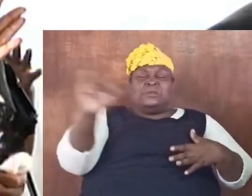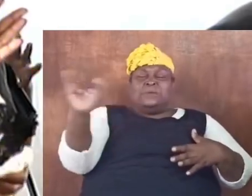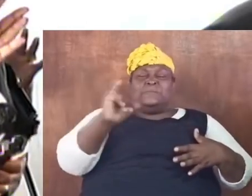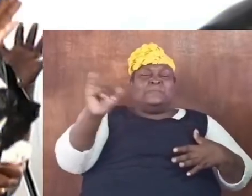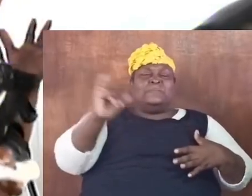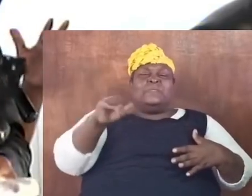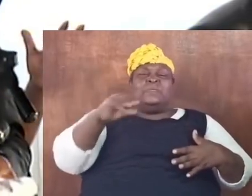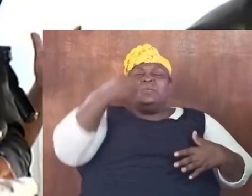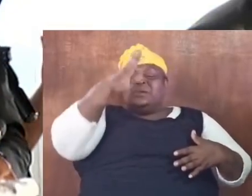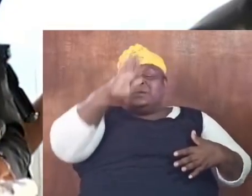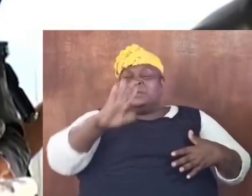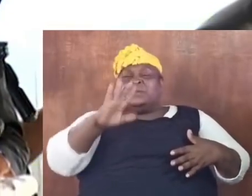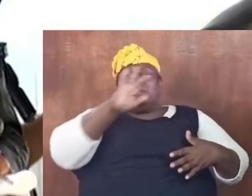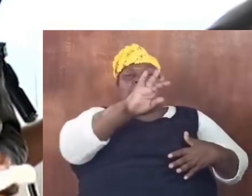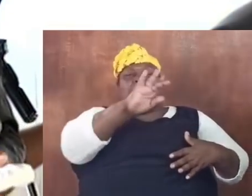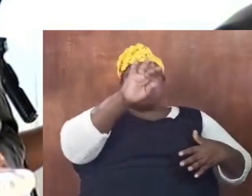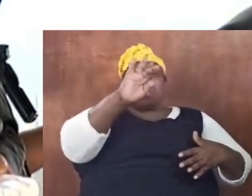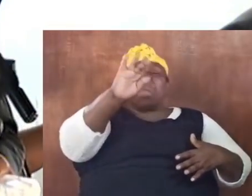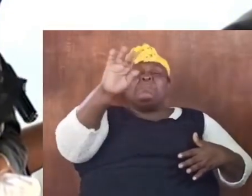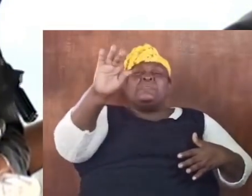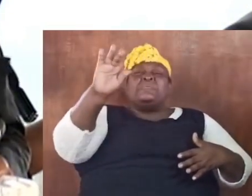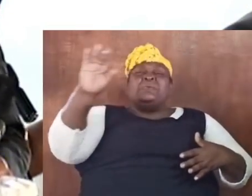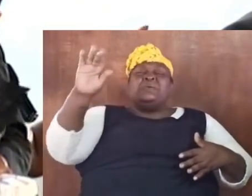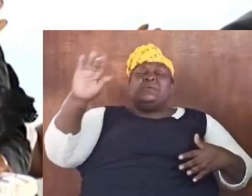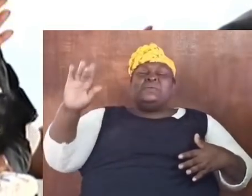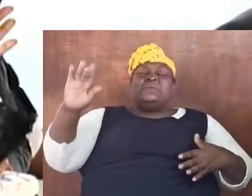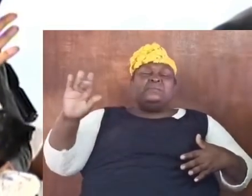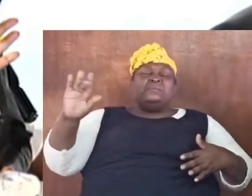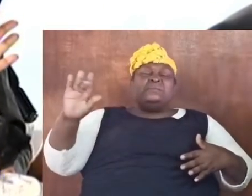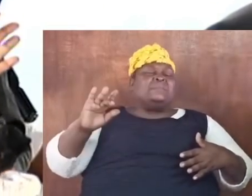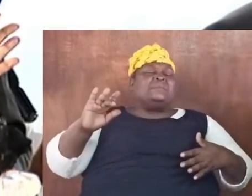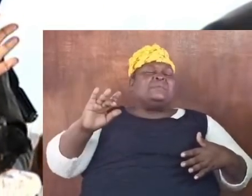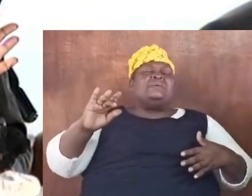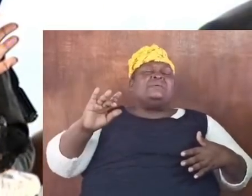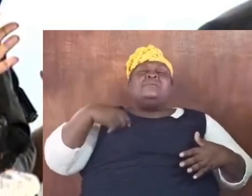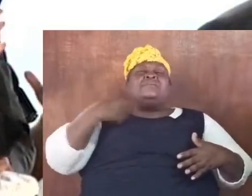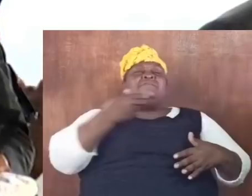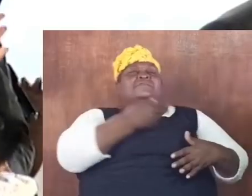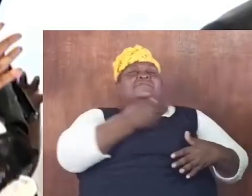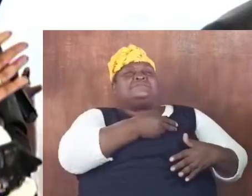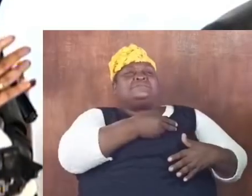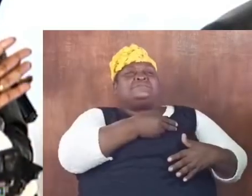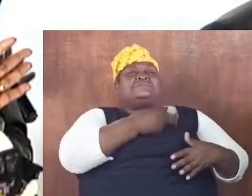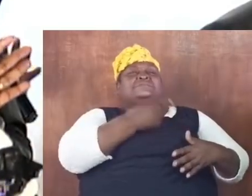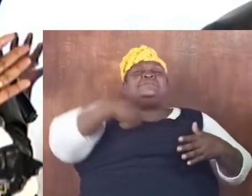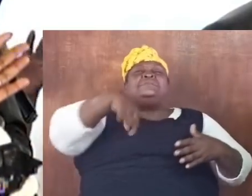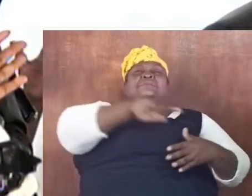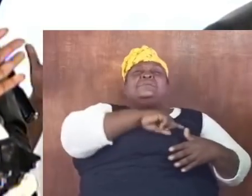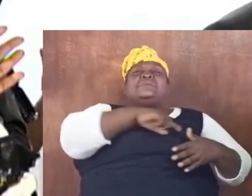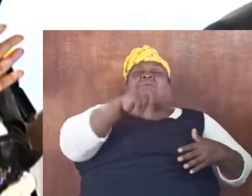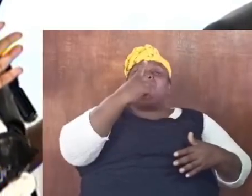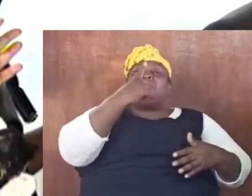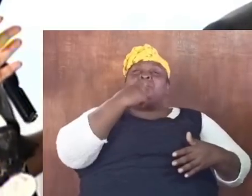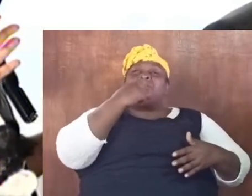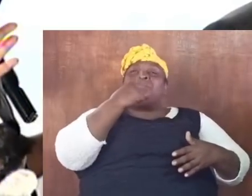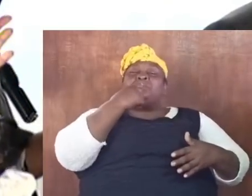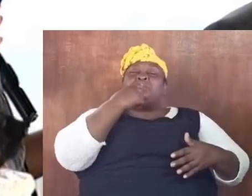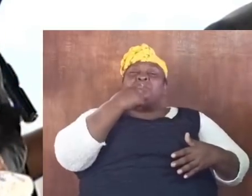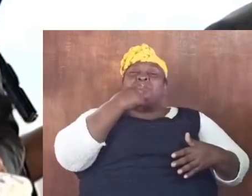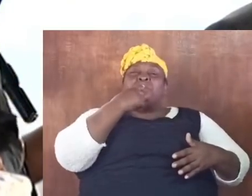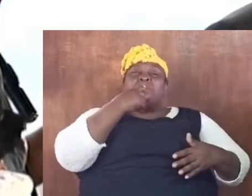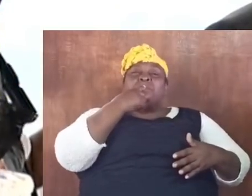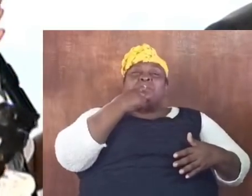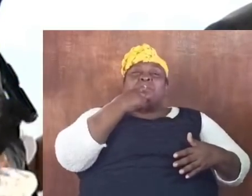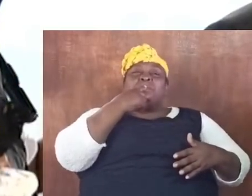Oh God, touch every last one of us, our little ones. Leave